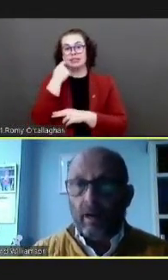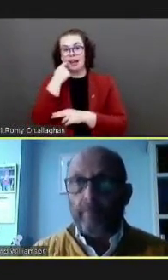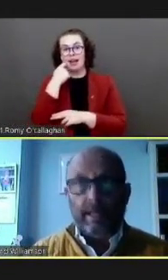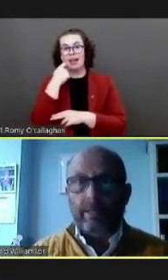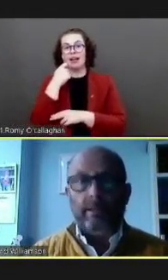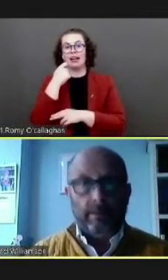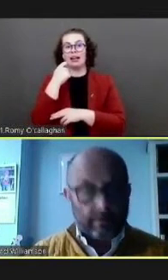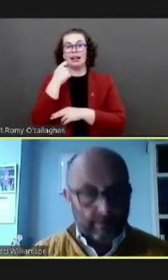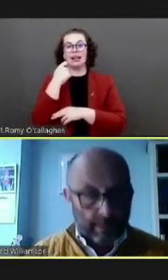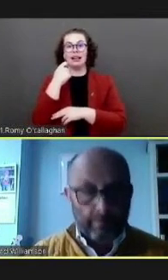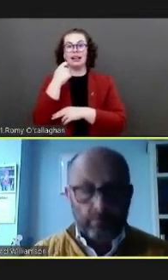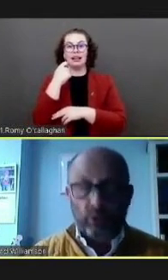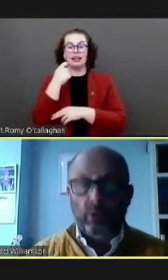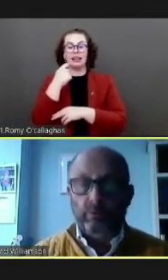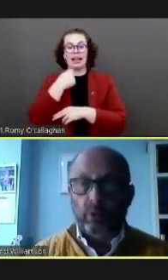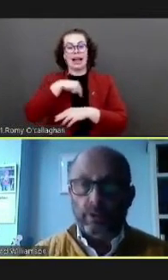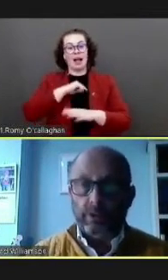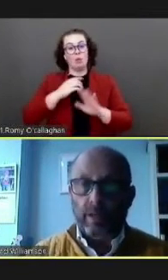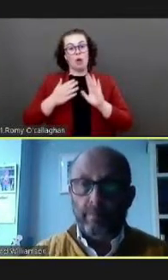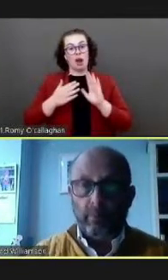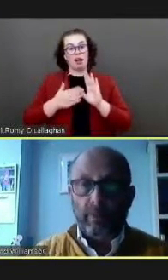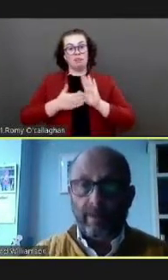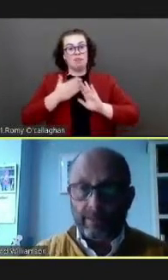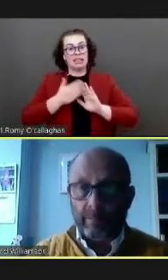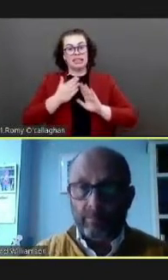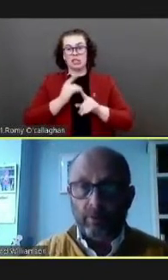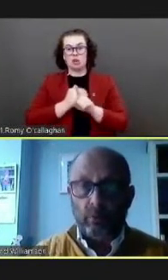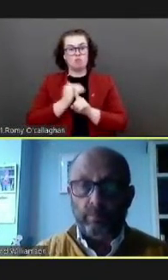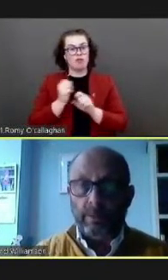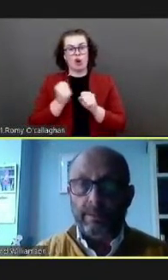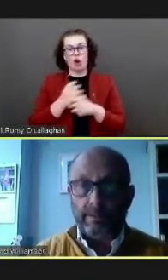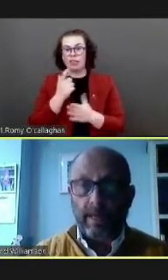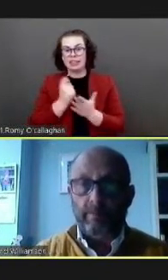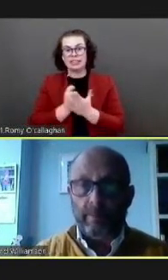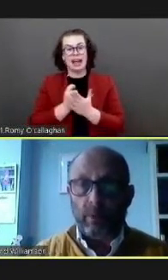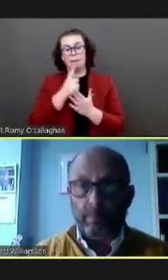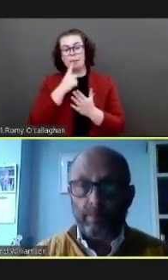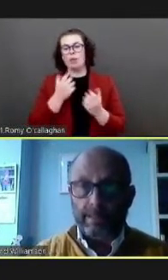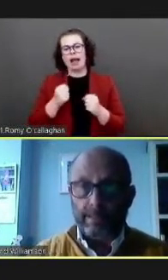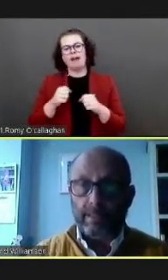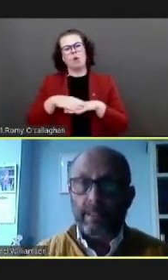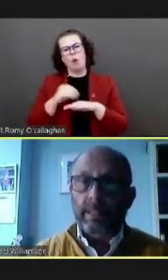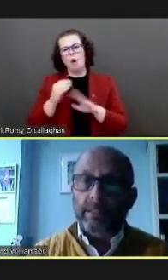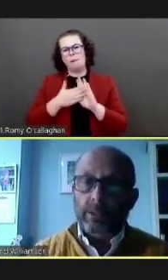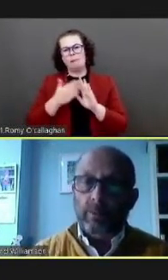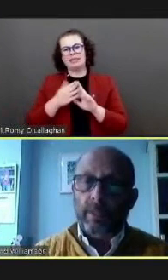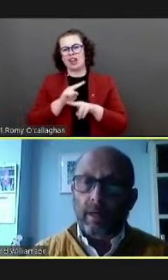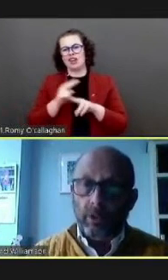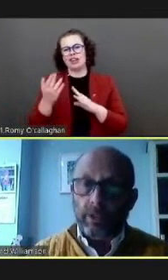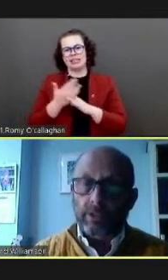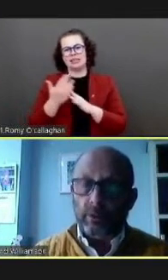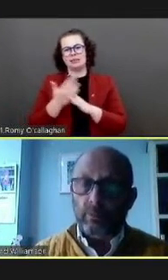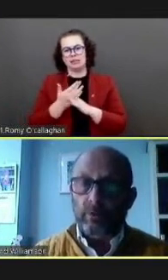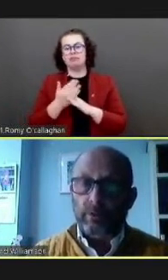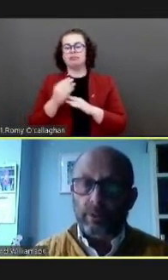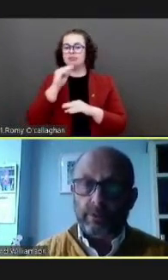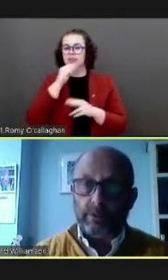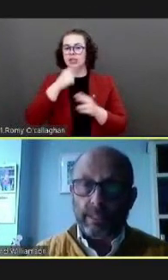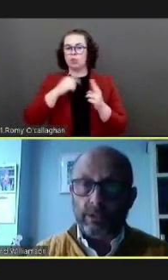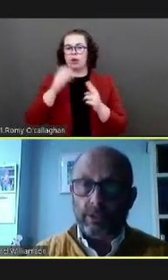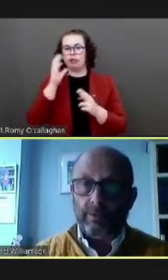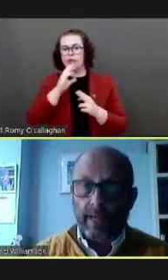buildings are being improved all the time, but we have a number of old buildings that have been problematic. So we are looking to